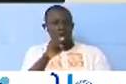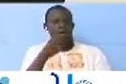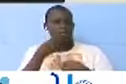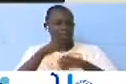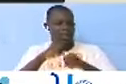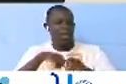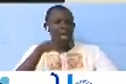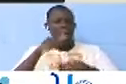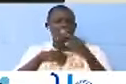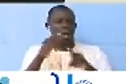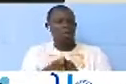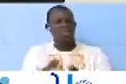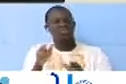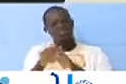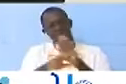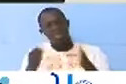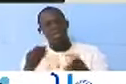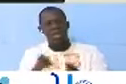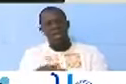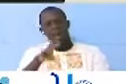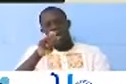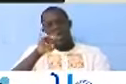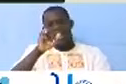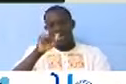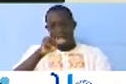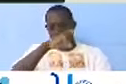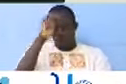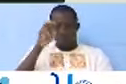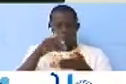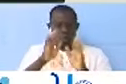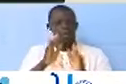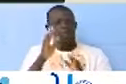officer as well?